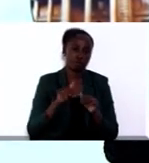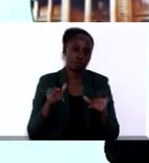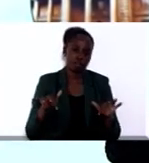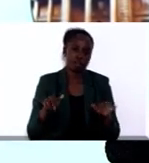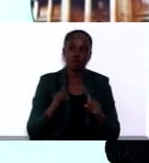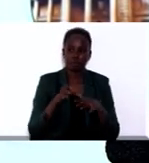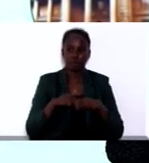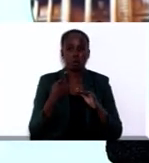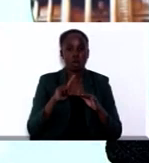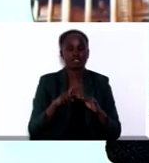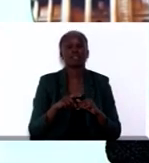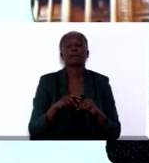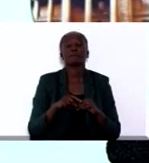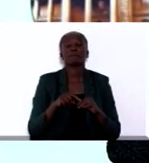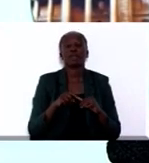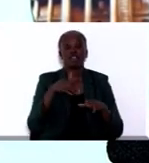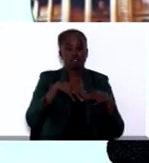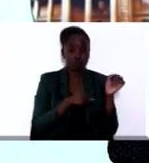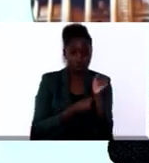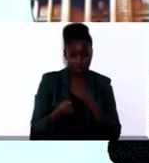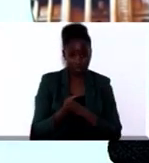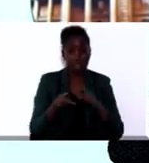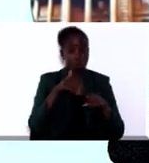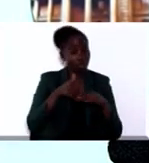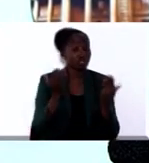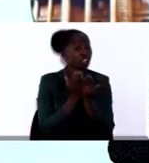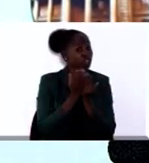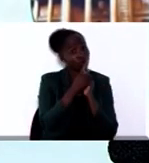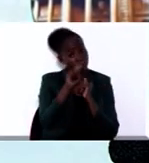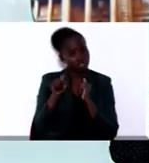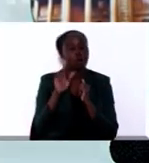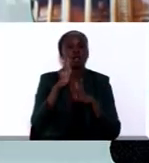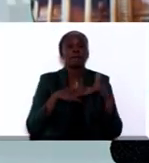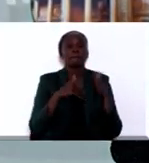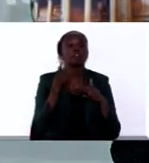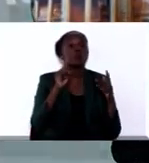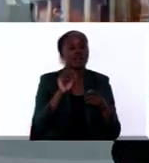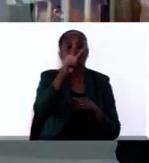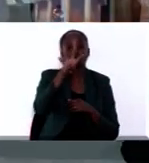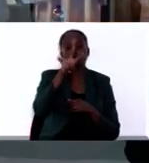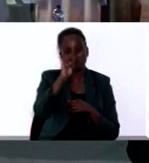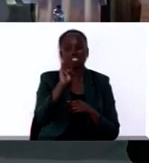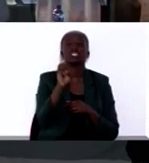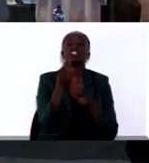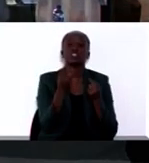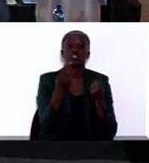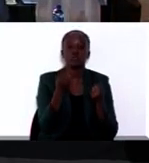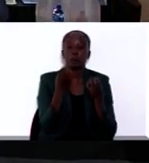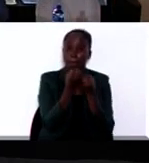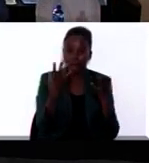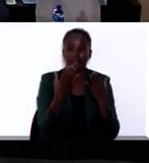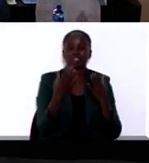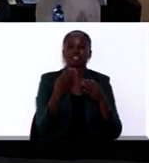schools, and I am happy to announce we will build 40 new multi-purpose